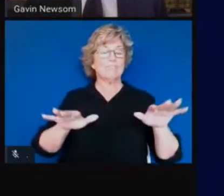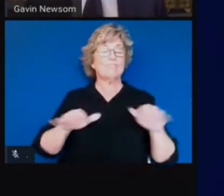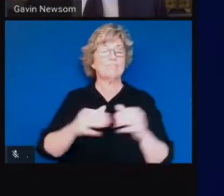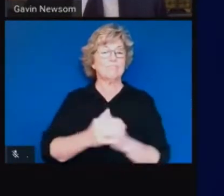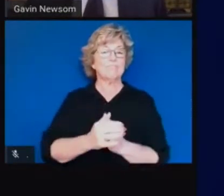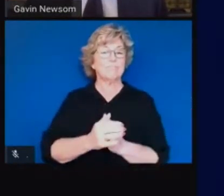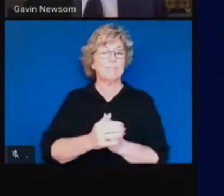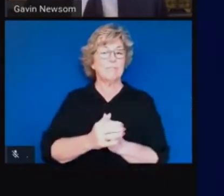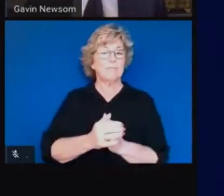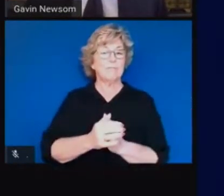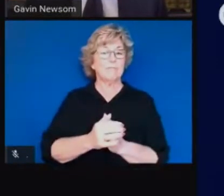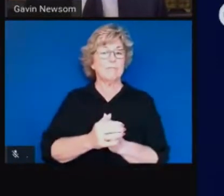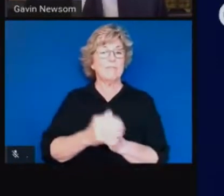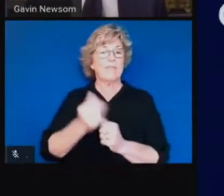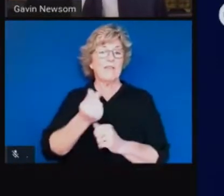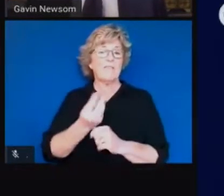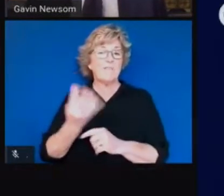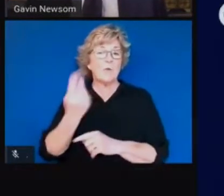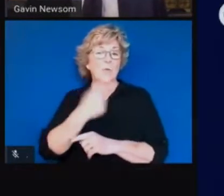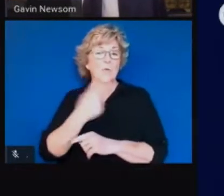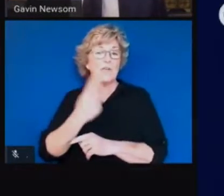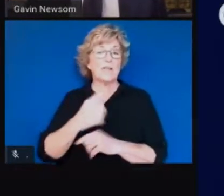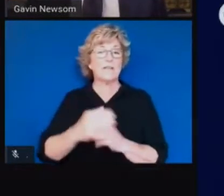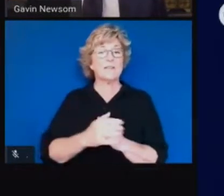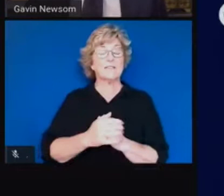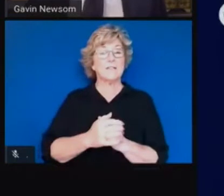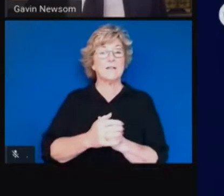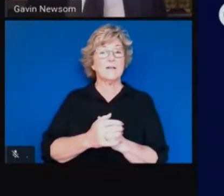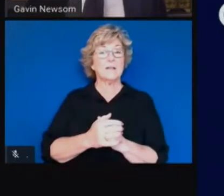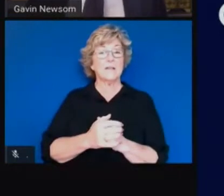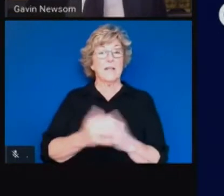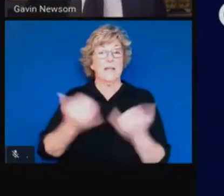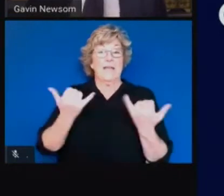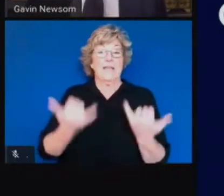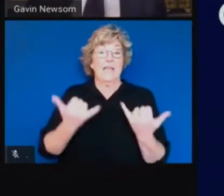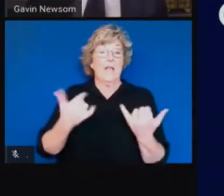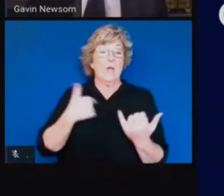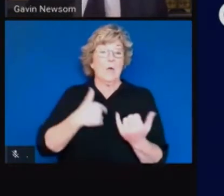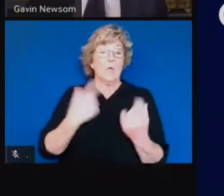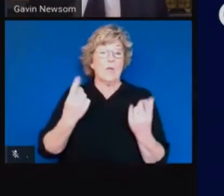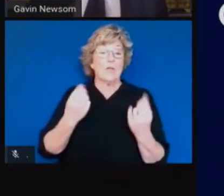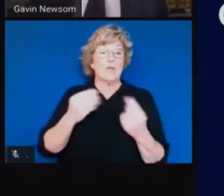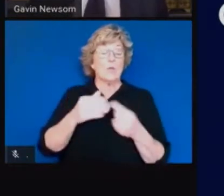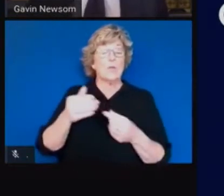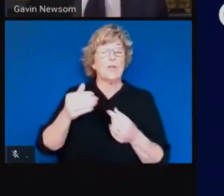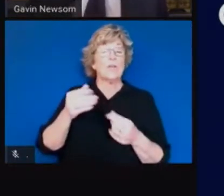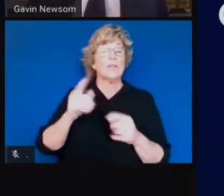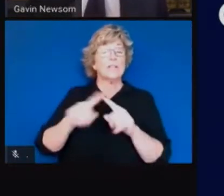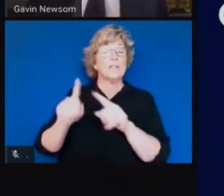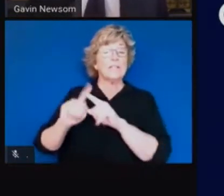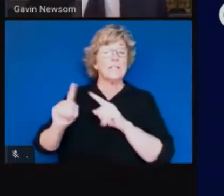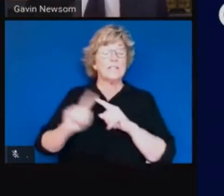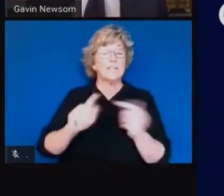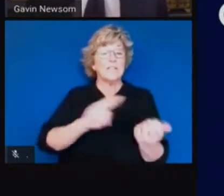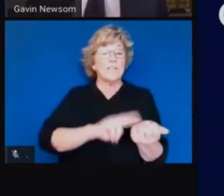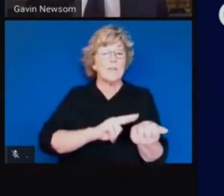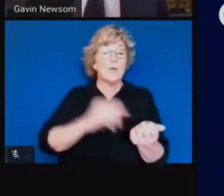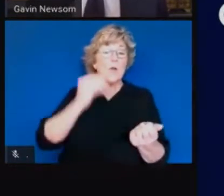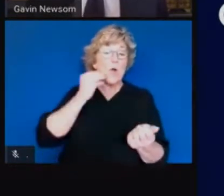number of days. As it relates to what we currently are doing in alternative care sites, the alternative care